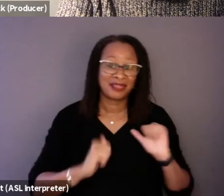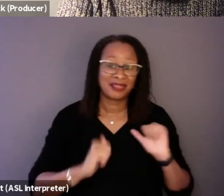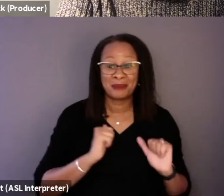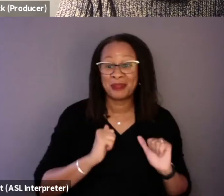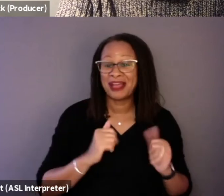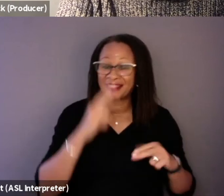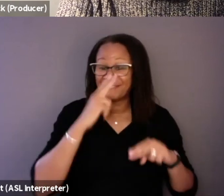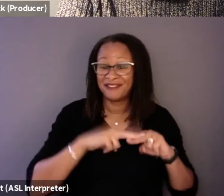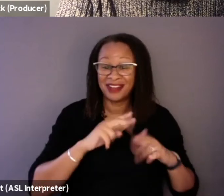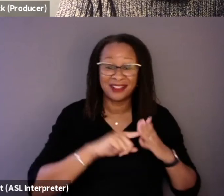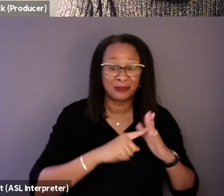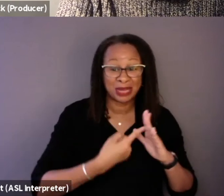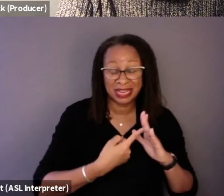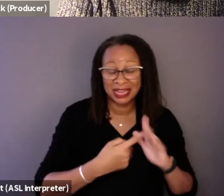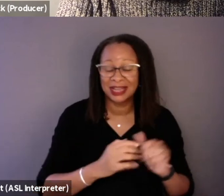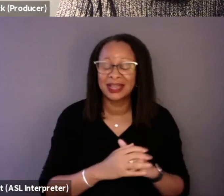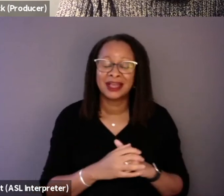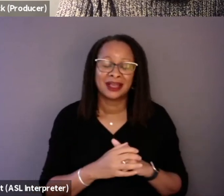then